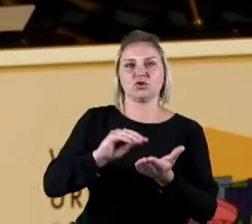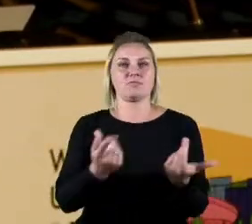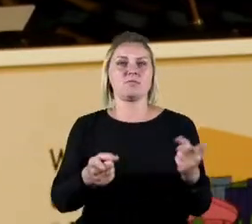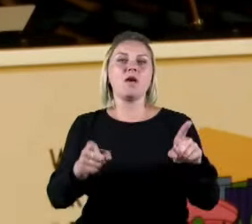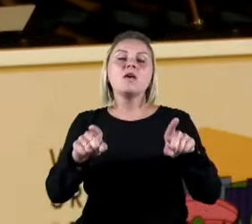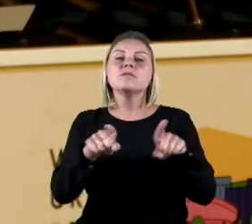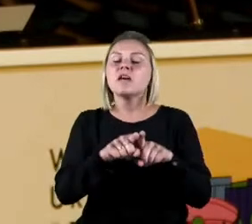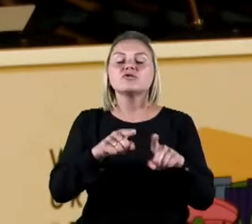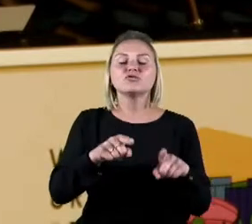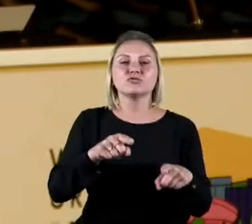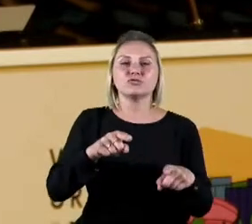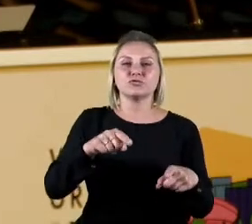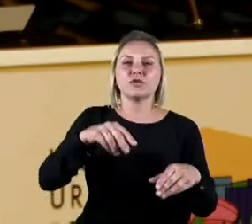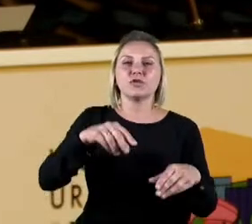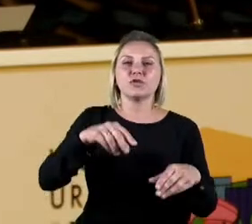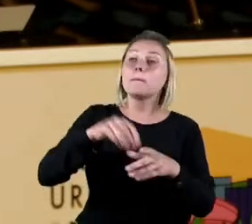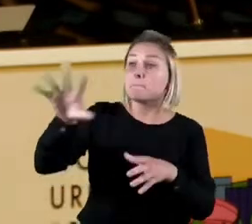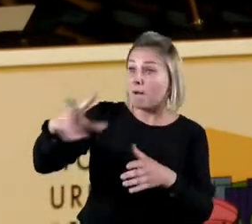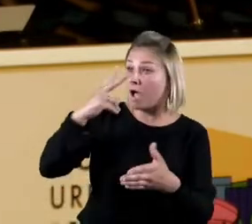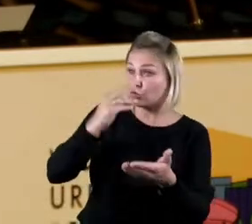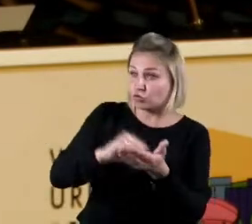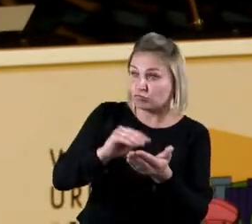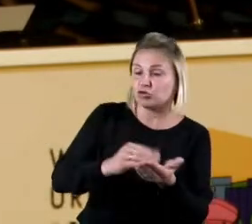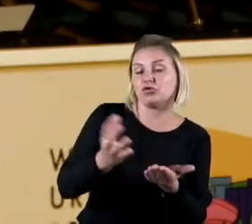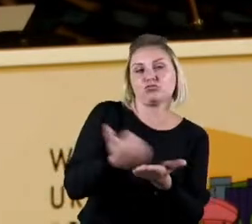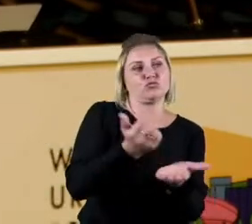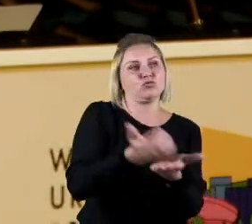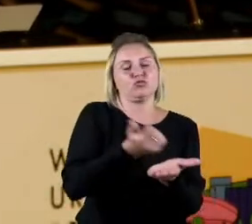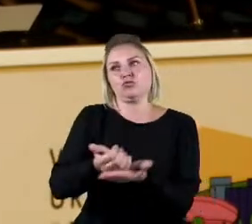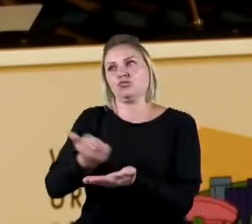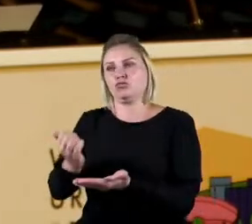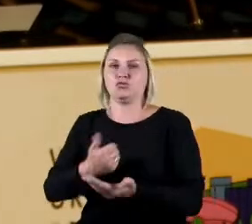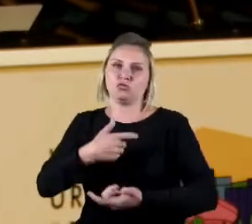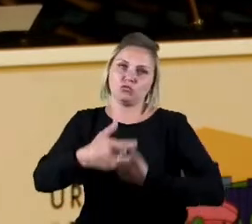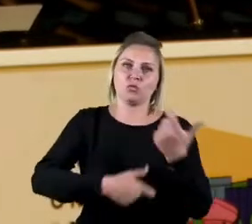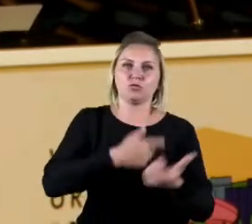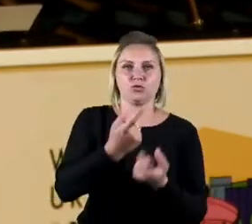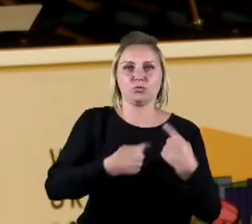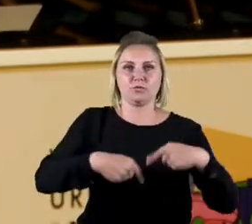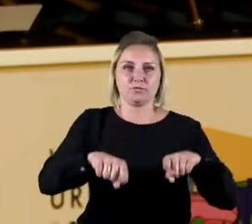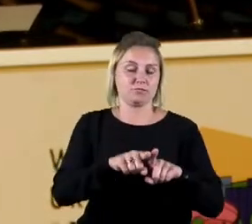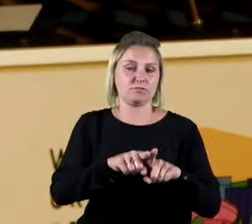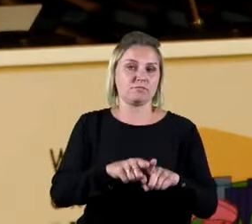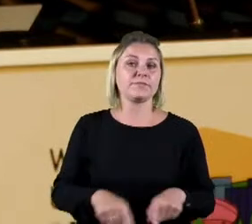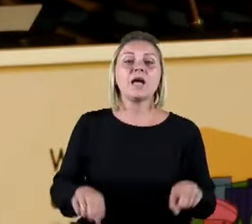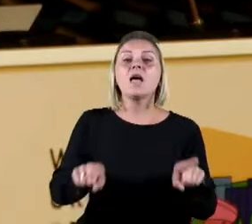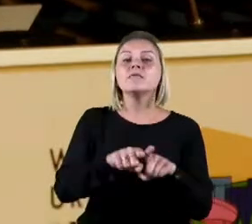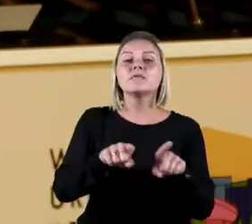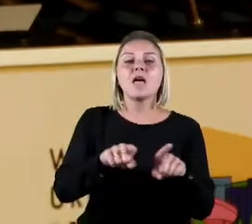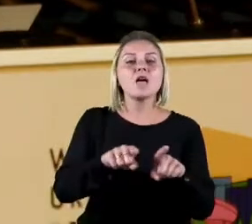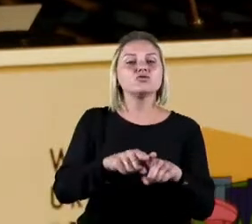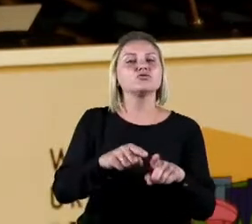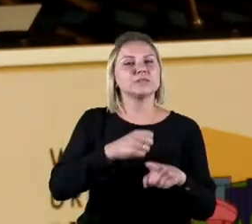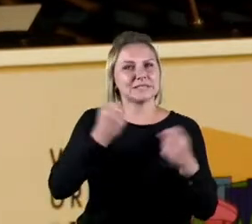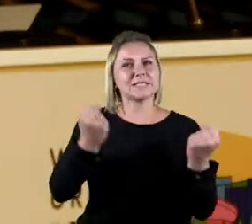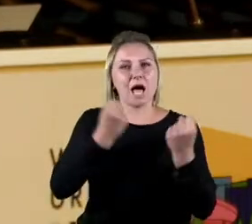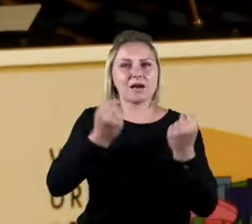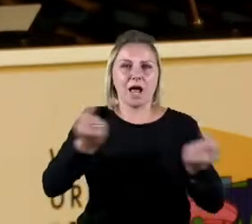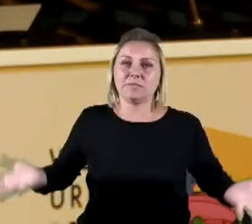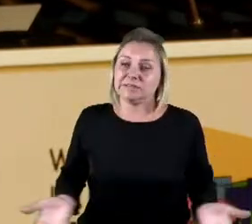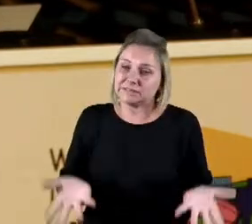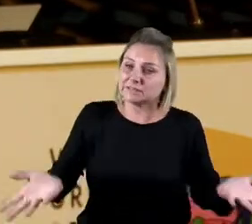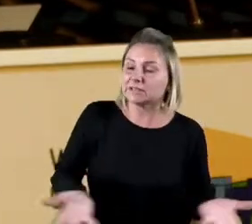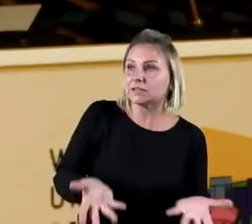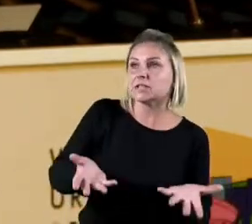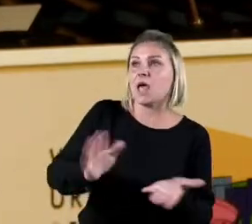such experiences. We also promote case studies, peer-to-peer learning, as well